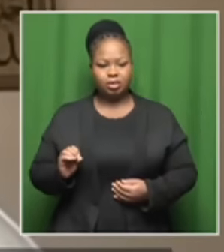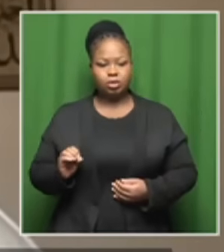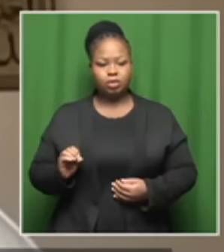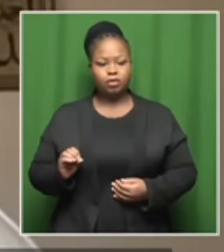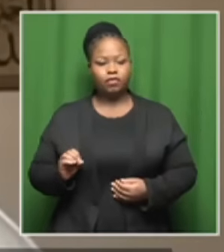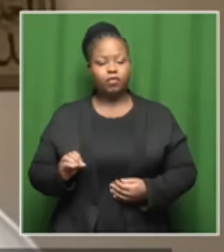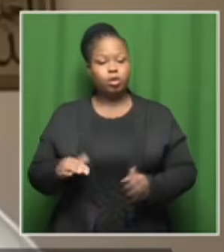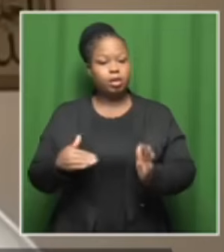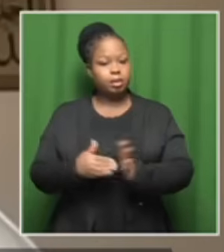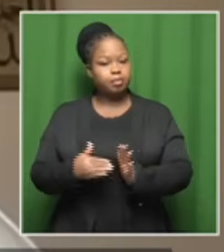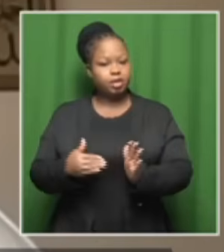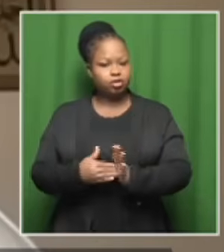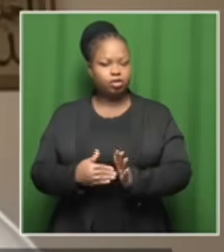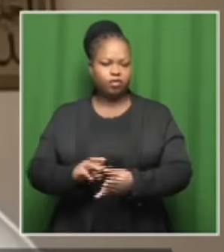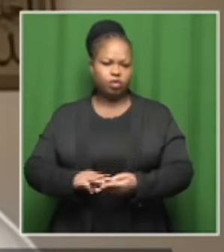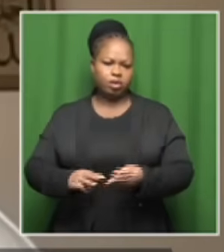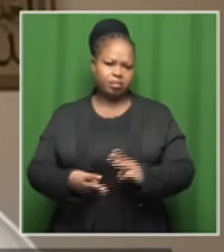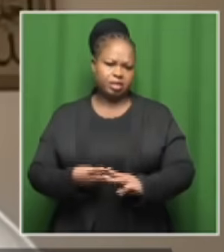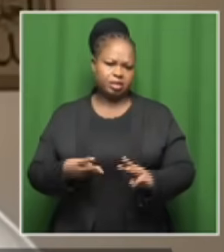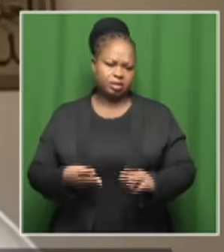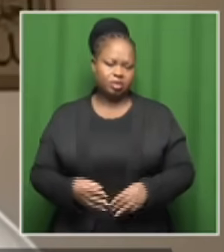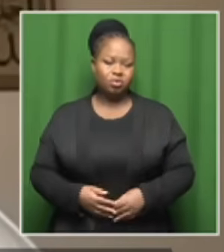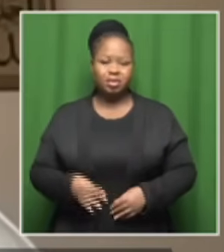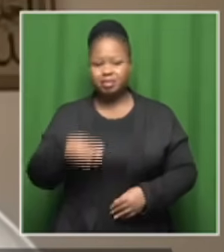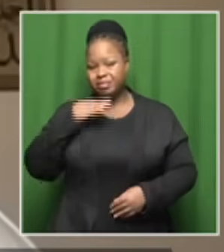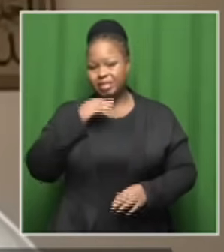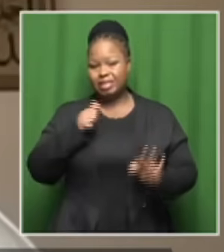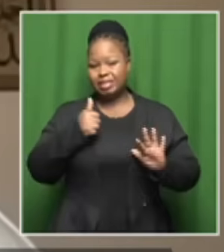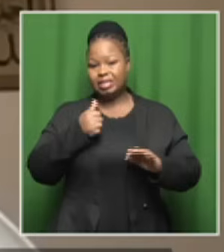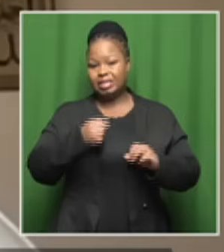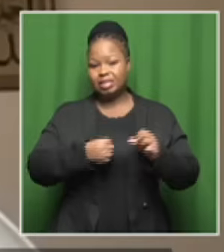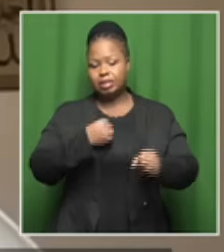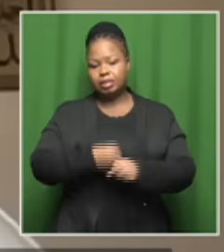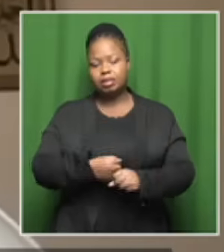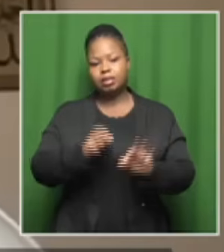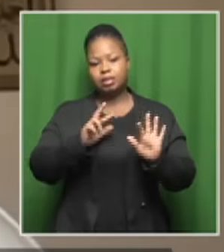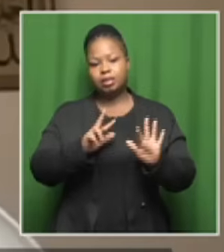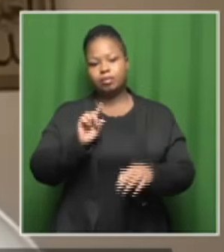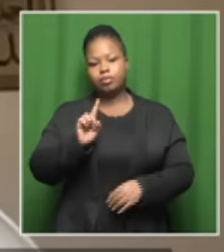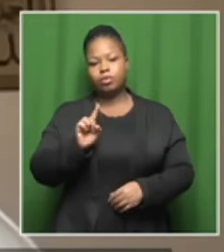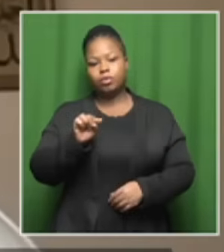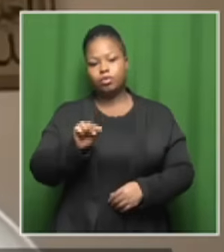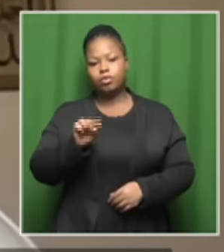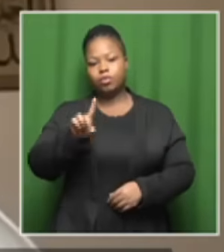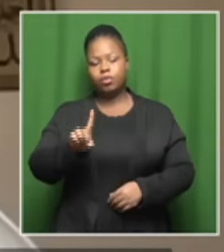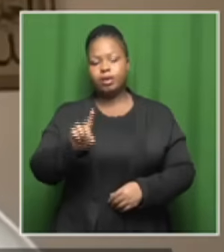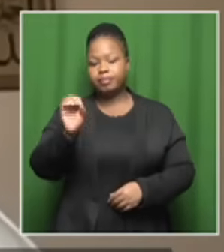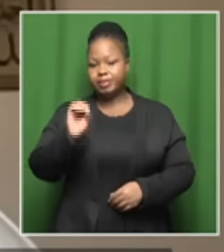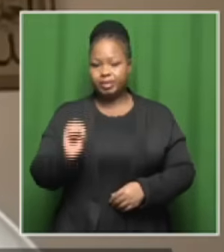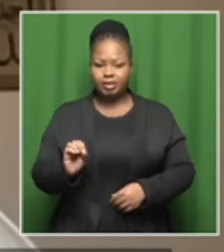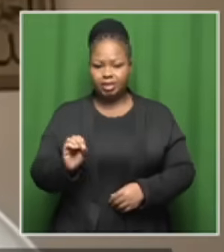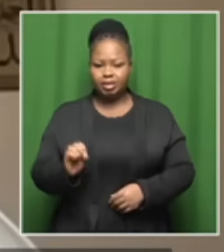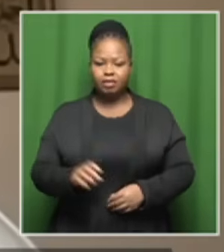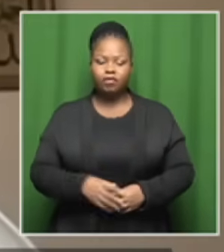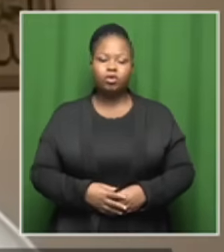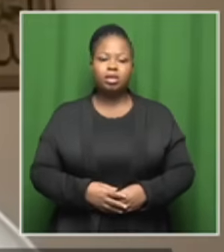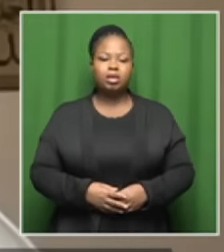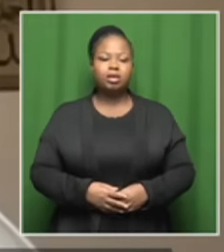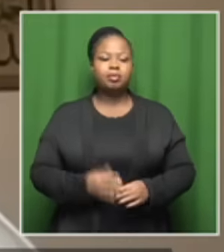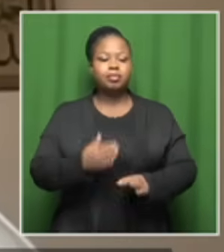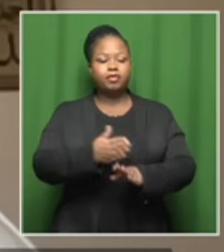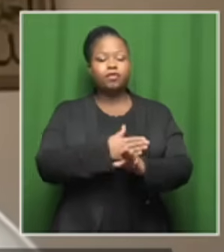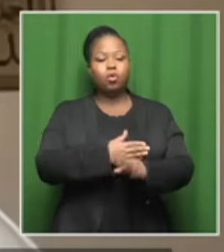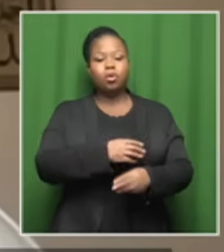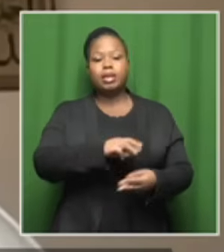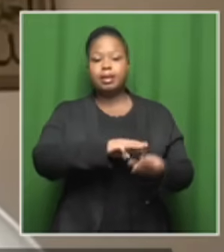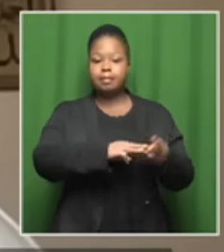so that is over 6 years, 8.1% of learners have dropped from maths to mathematical